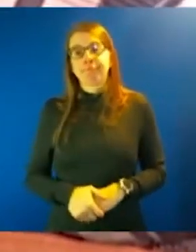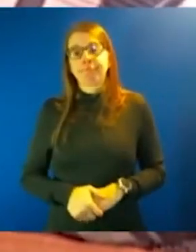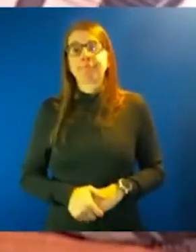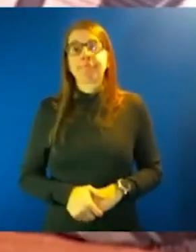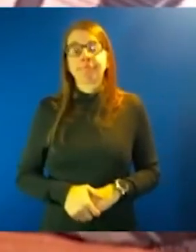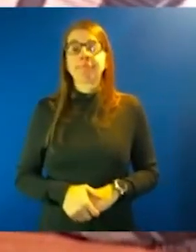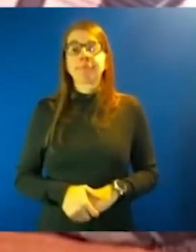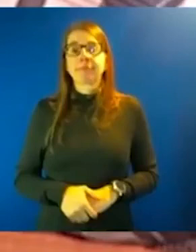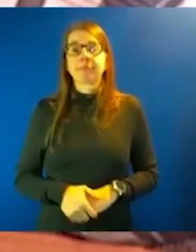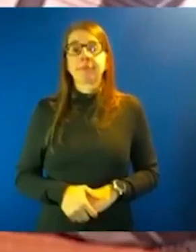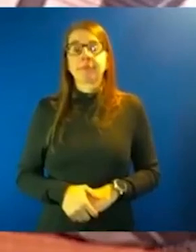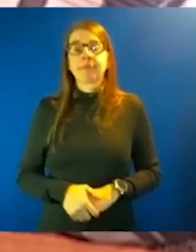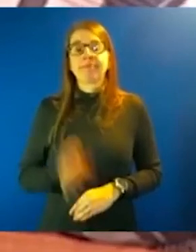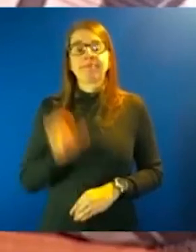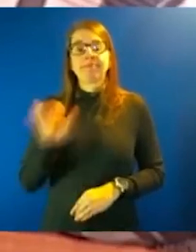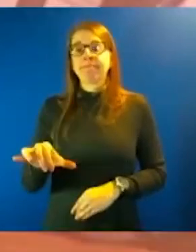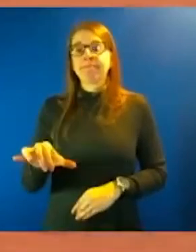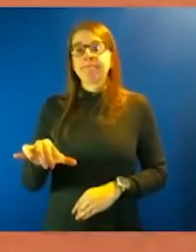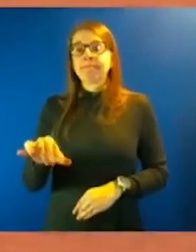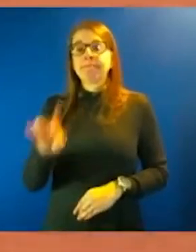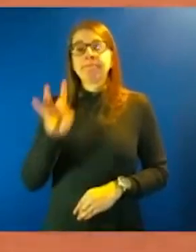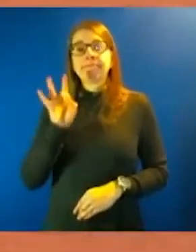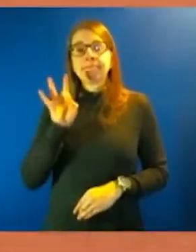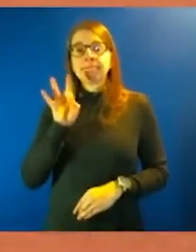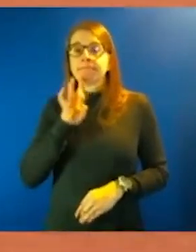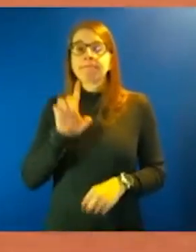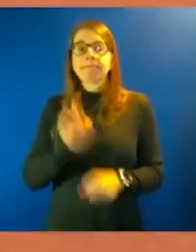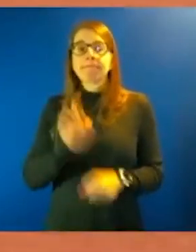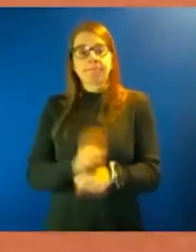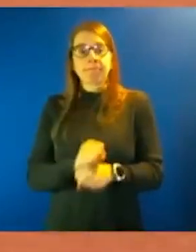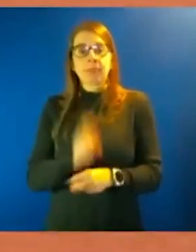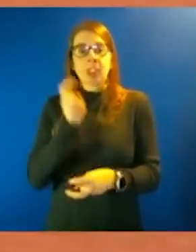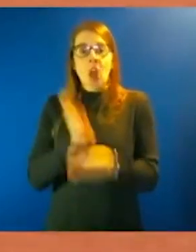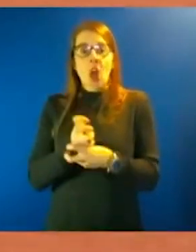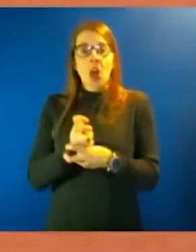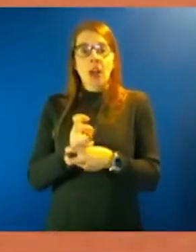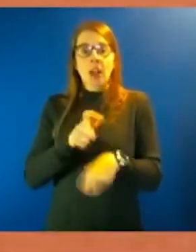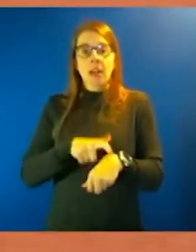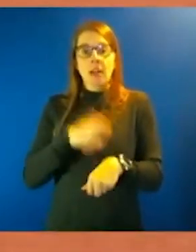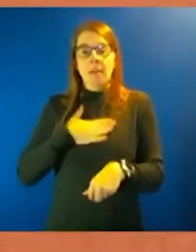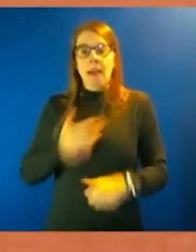And that was literally the hardest time of my life.